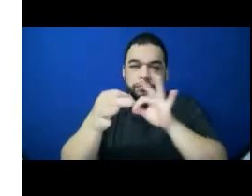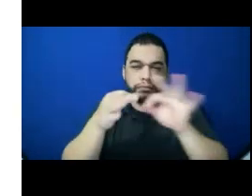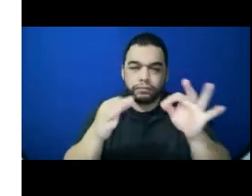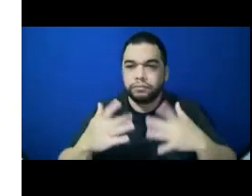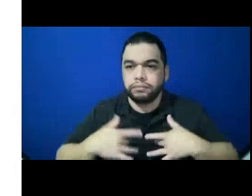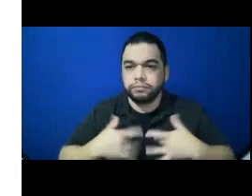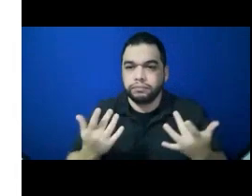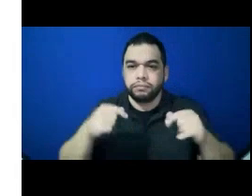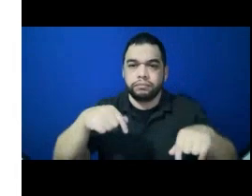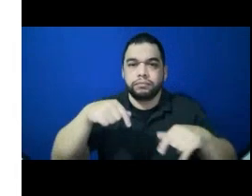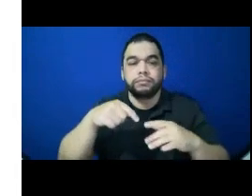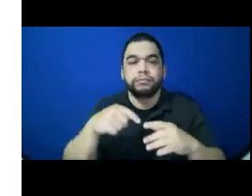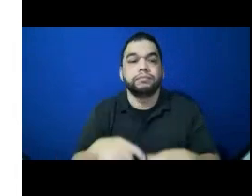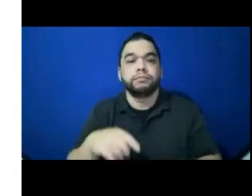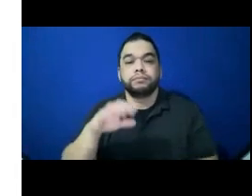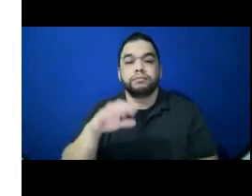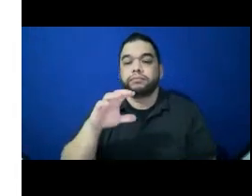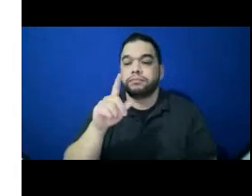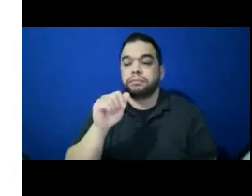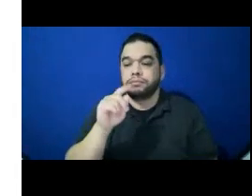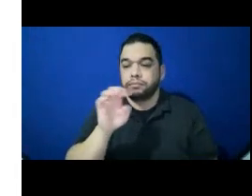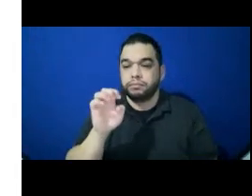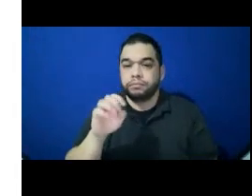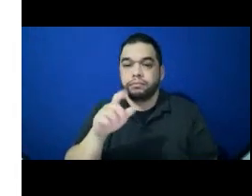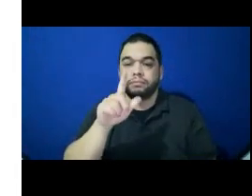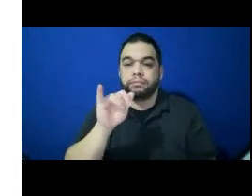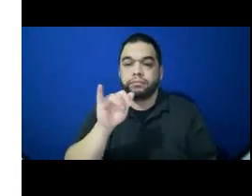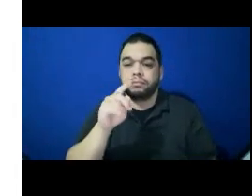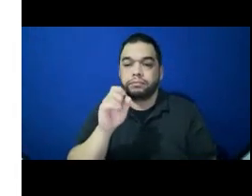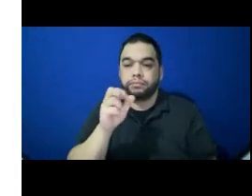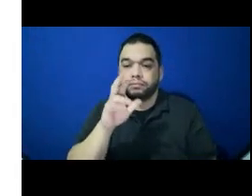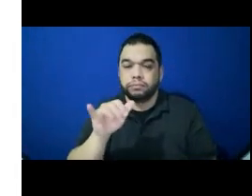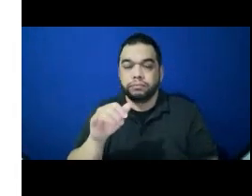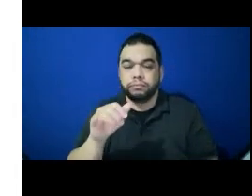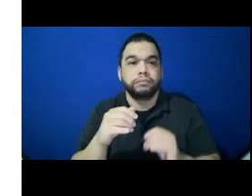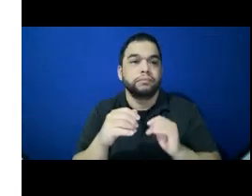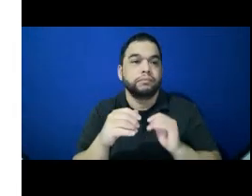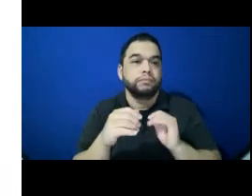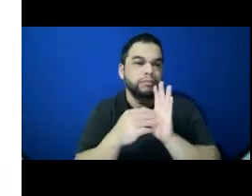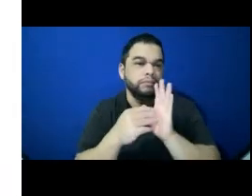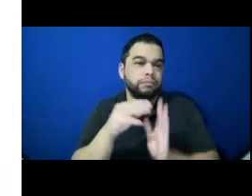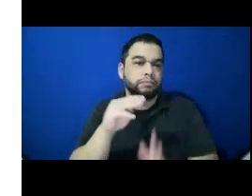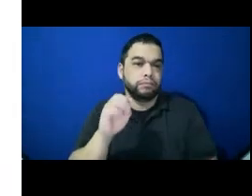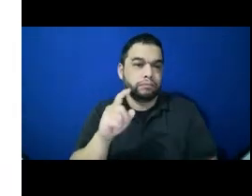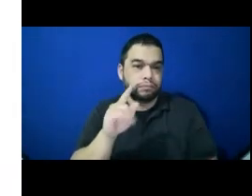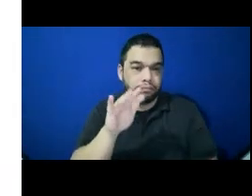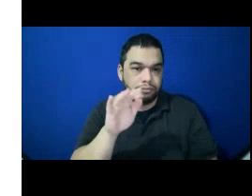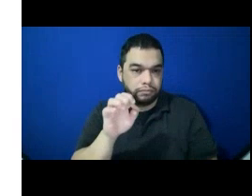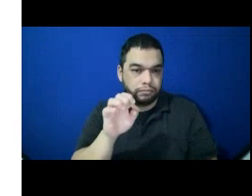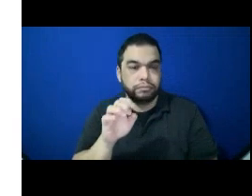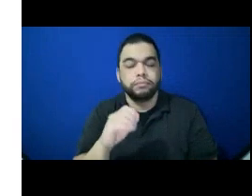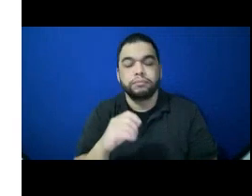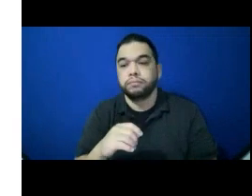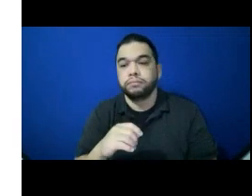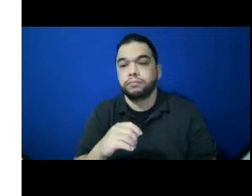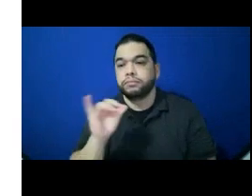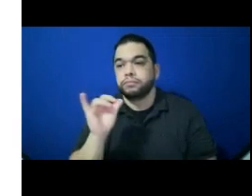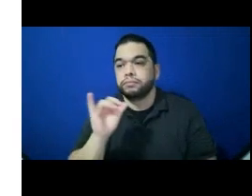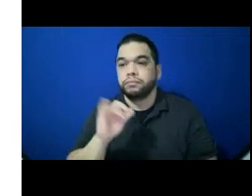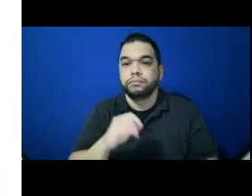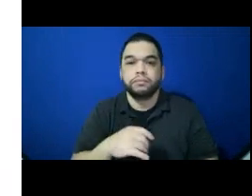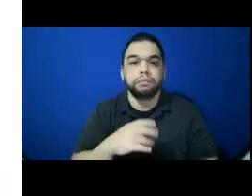literacy module, but also we want to raise awareness among any institutions or partners that